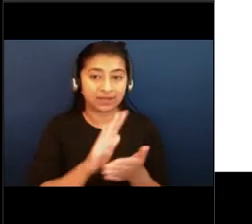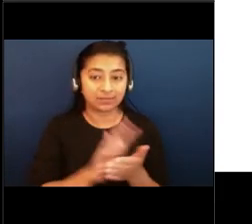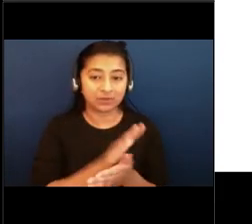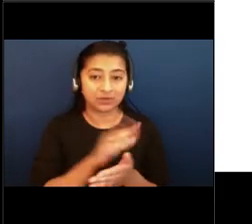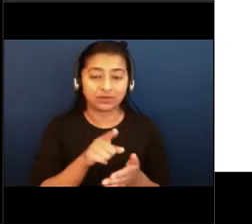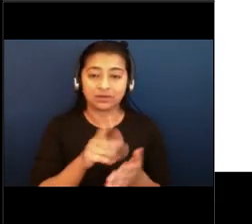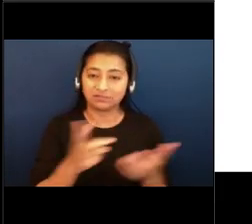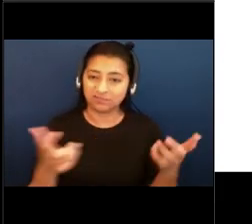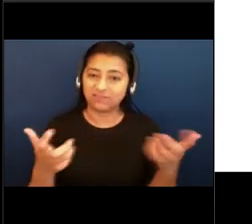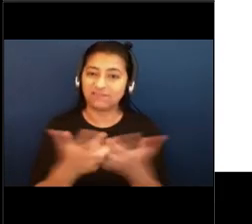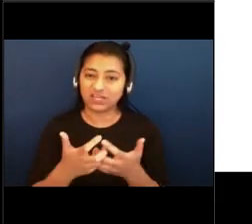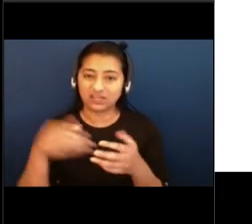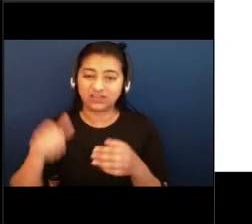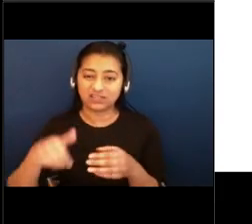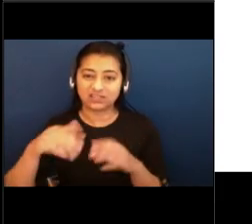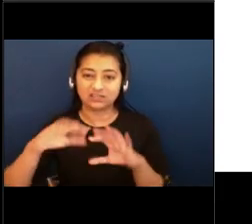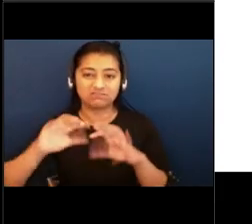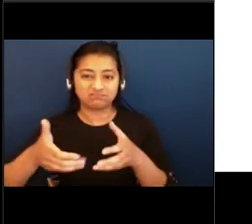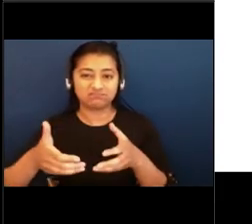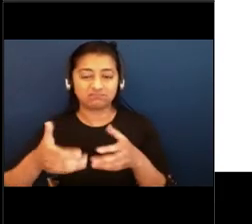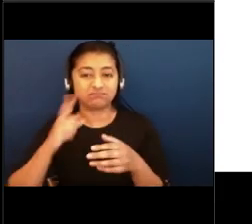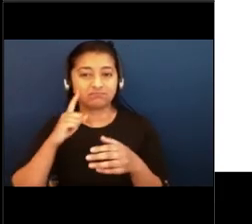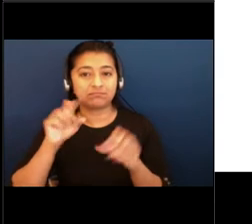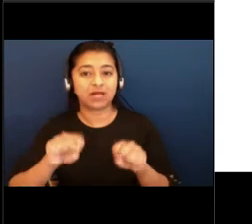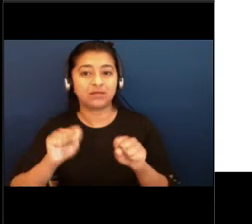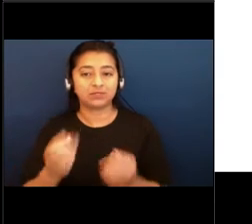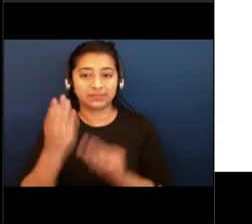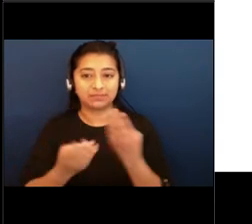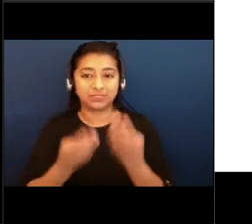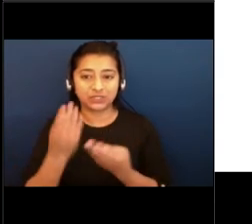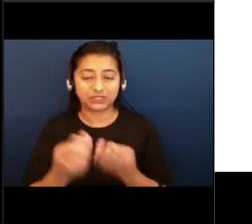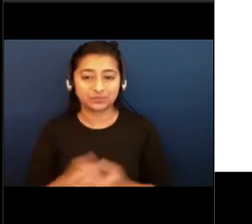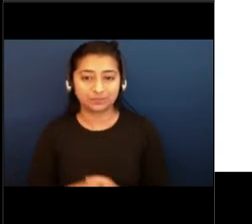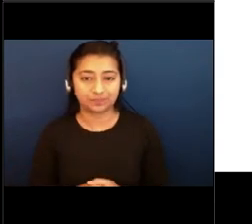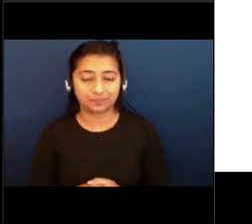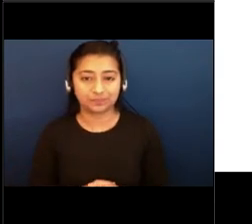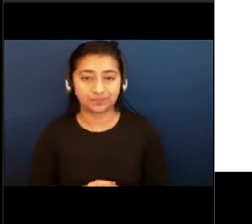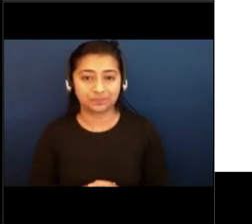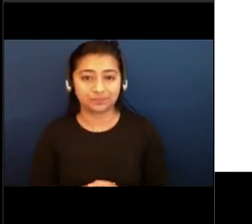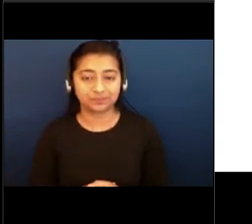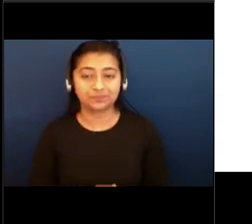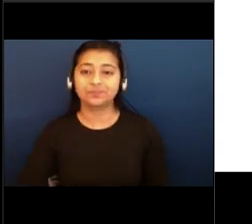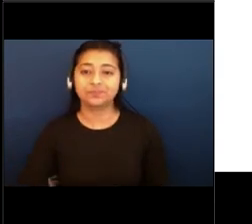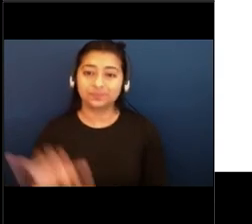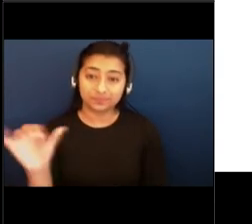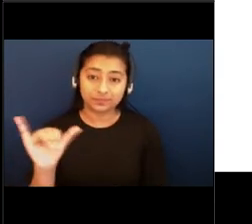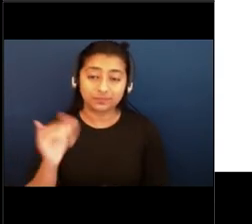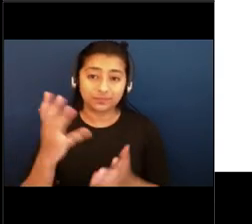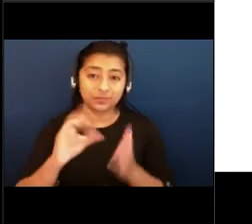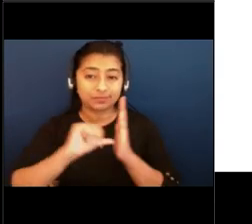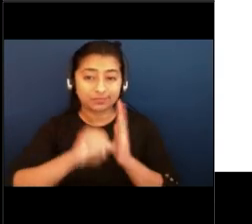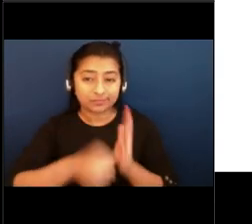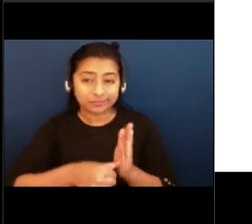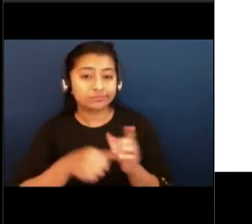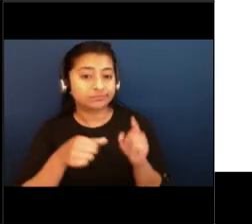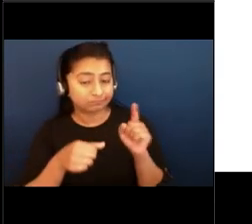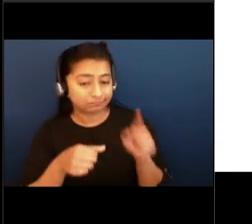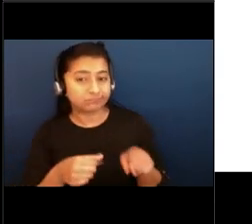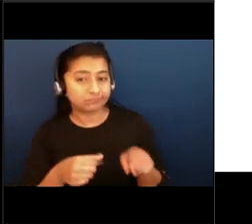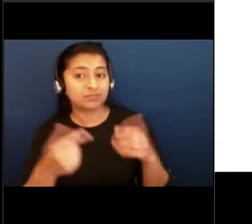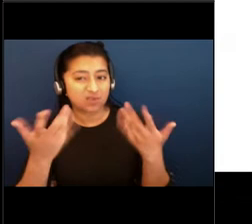this zone of possible submissions, but also to highlight the fact that there is a